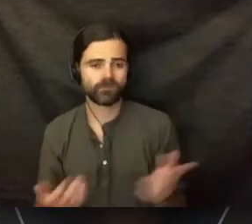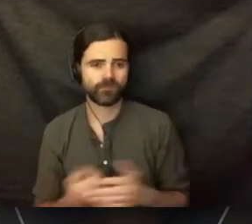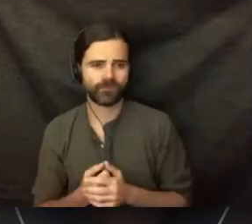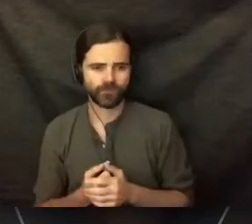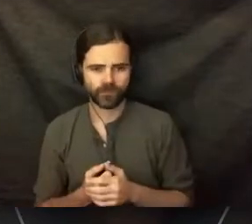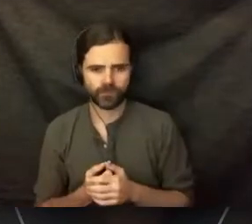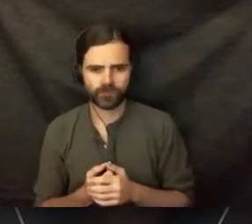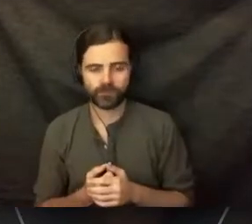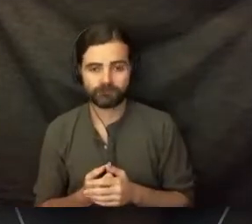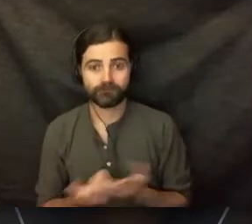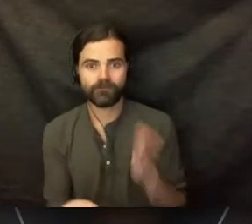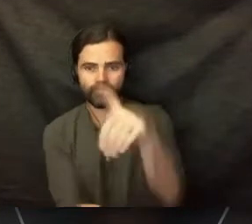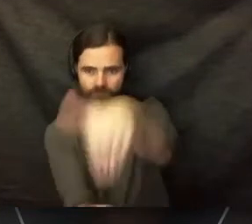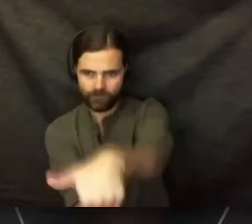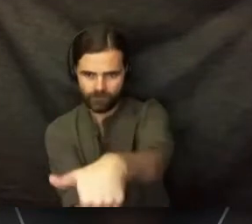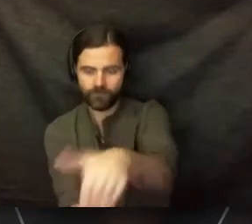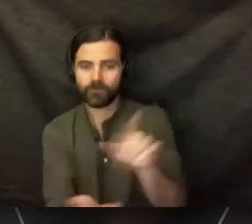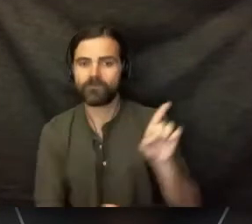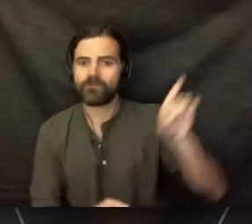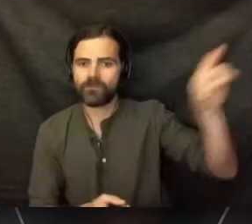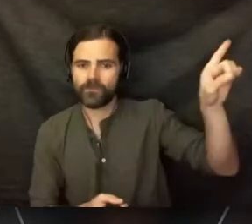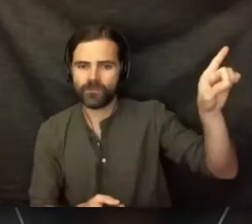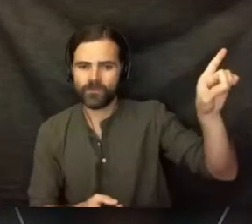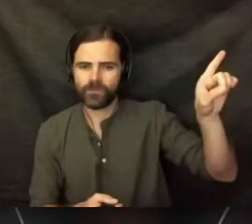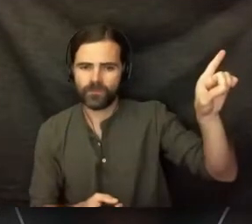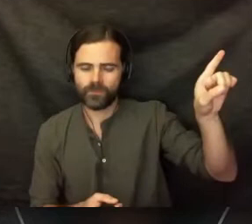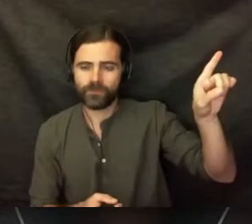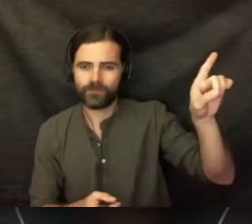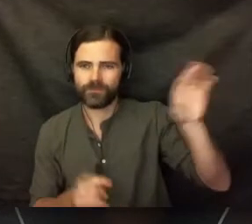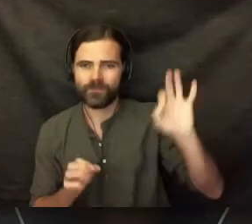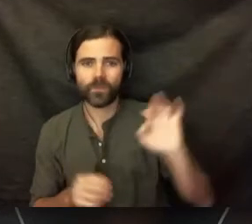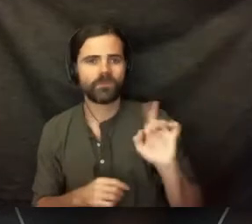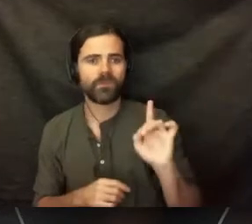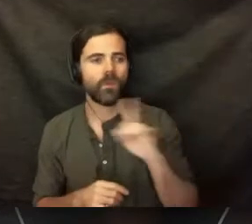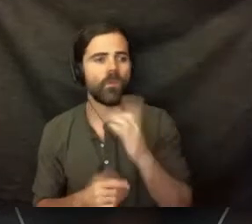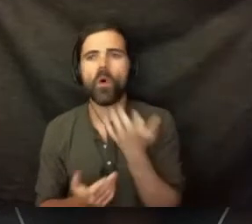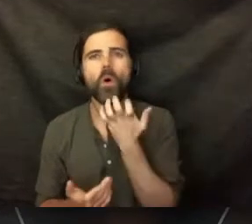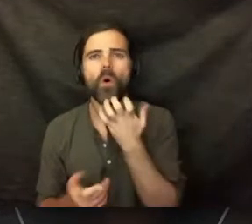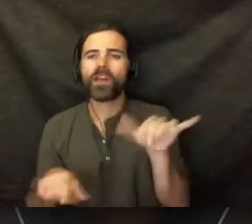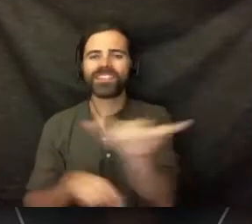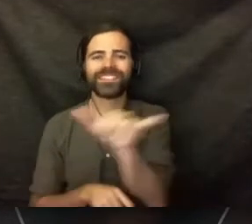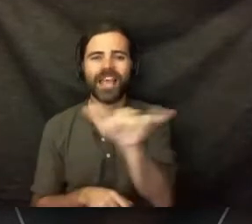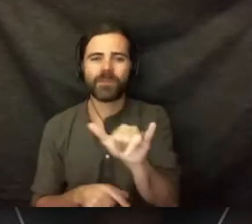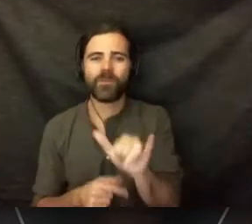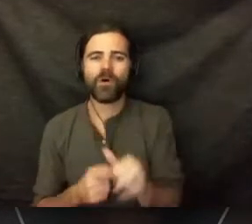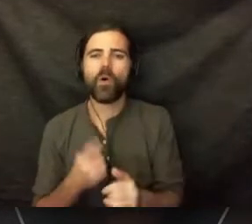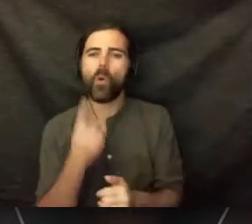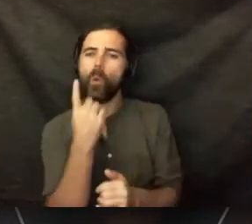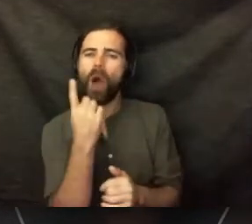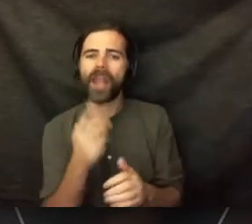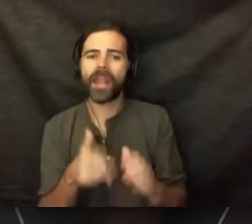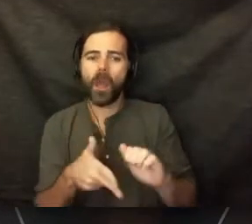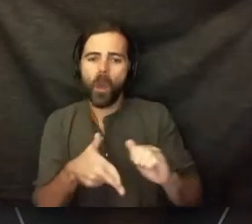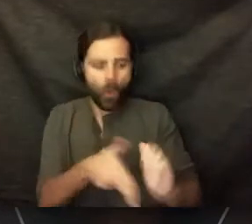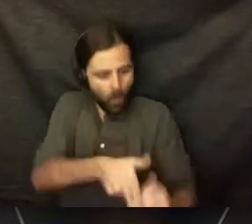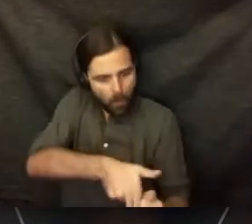Again, when you look at this, it becomes increasingly clear that there is no single magic bullet. There are many, many actors, 50, 60, 70 different